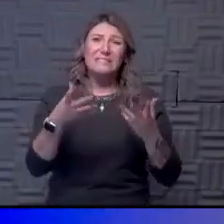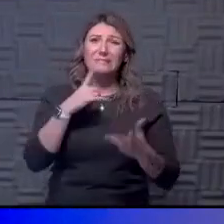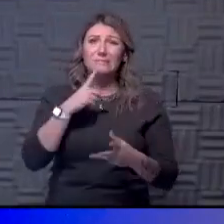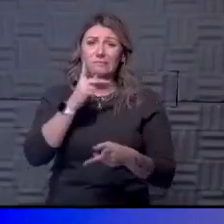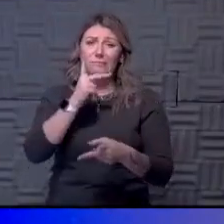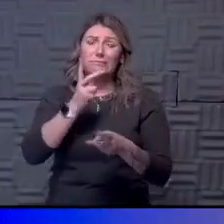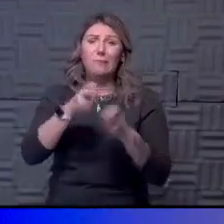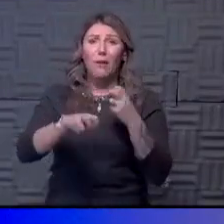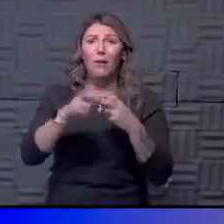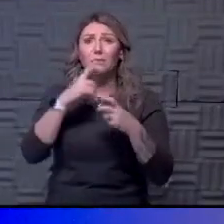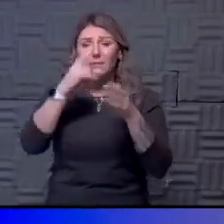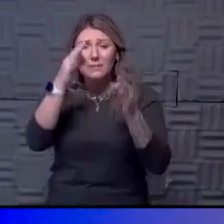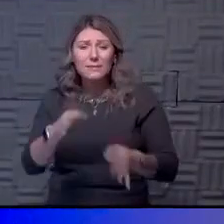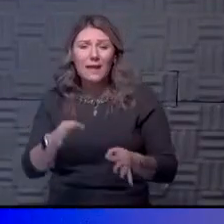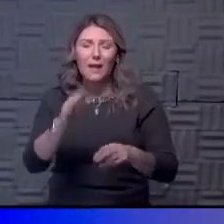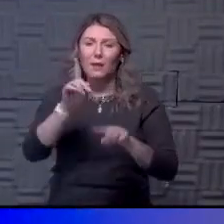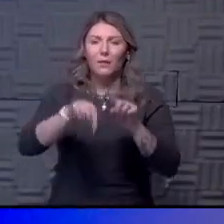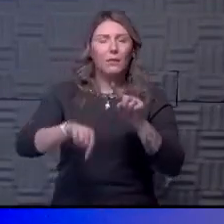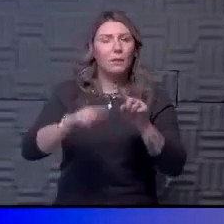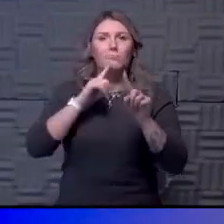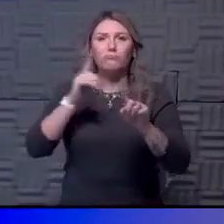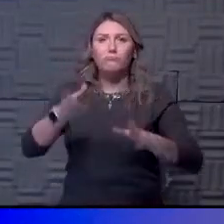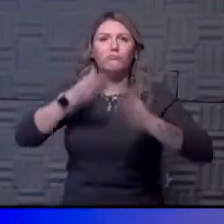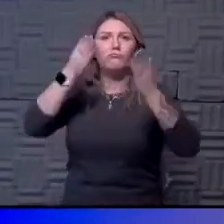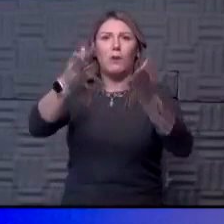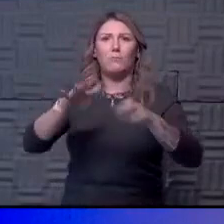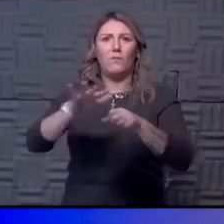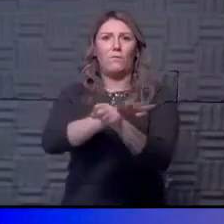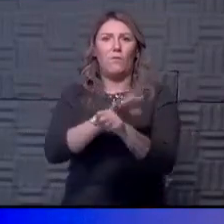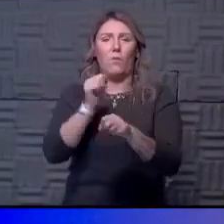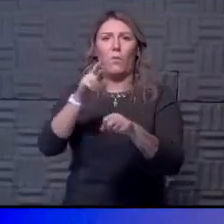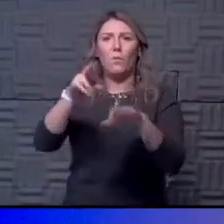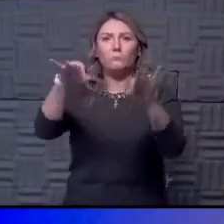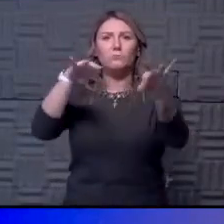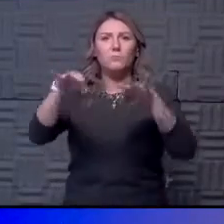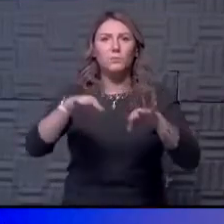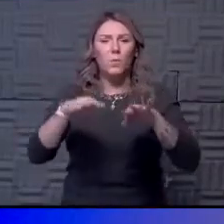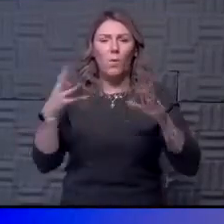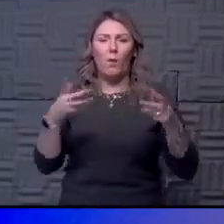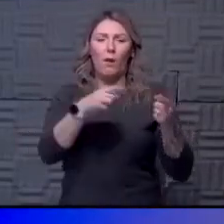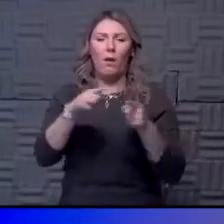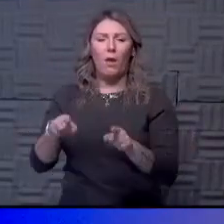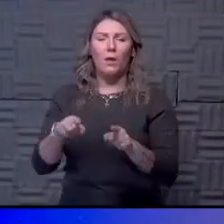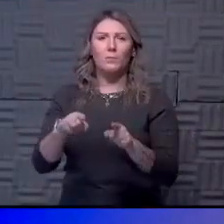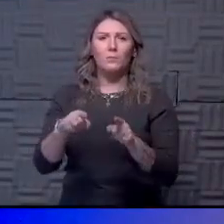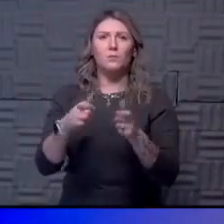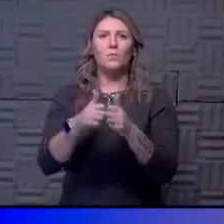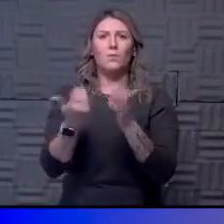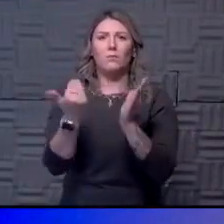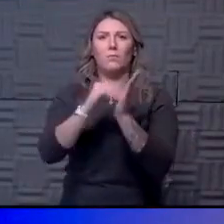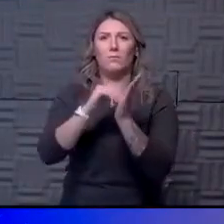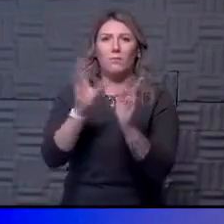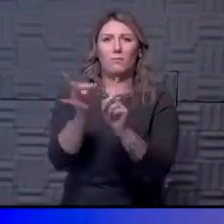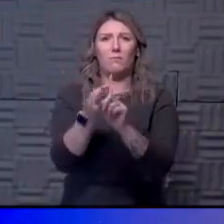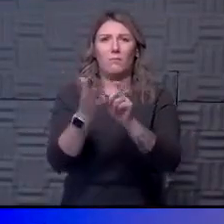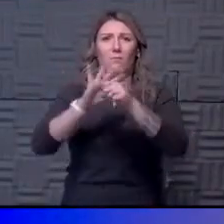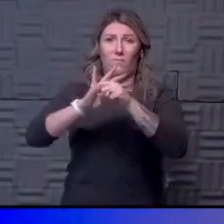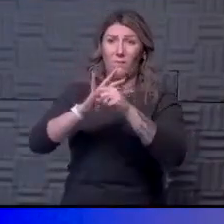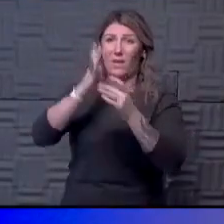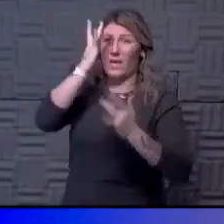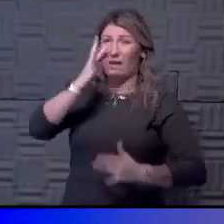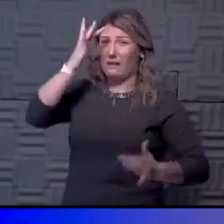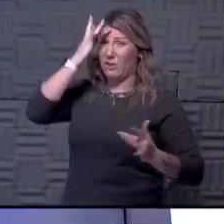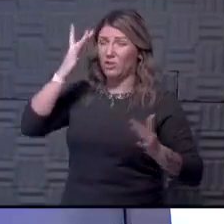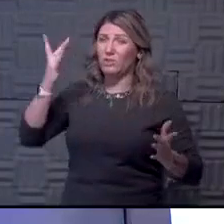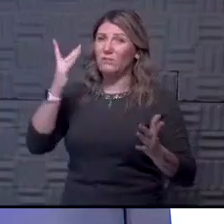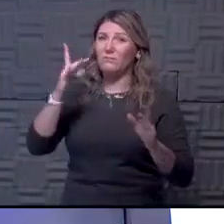any across-the-board recommendations or descriptions of what happens with reinfection, but we know that reinfection can